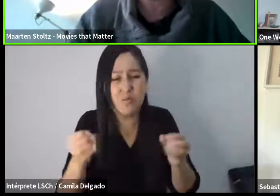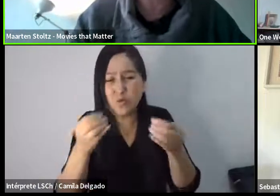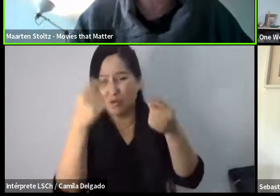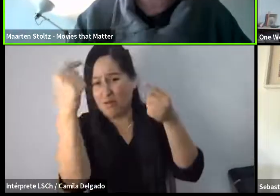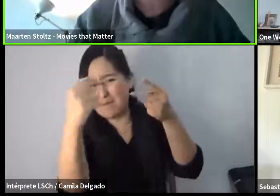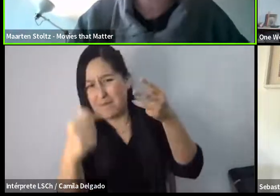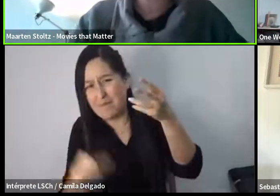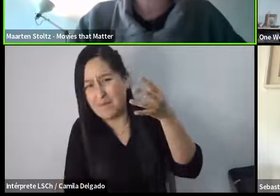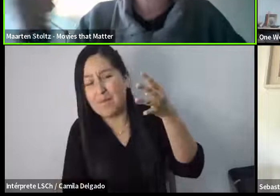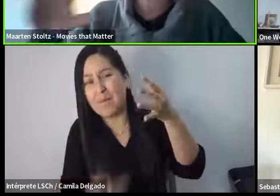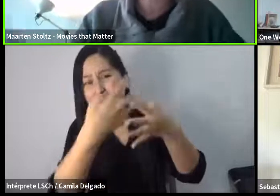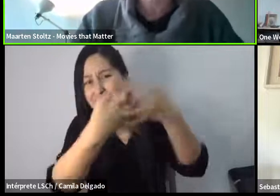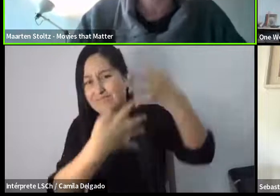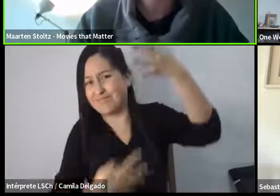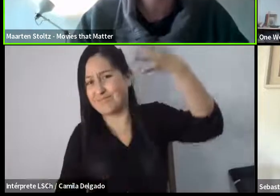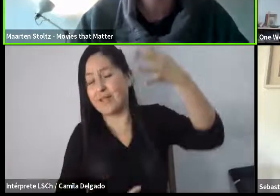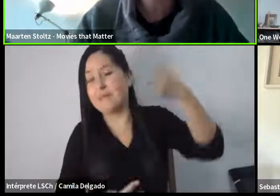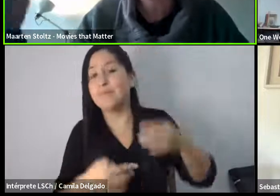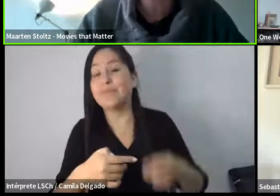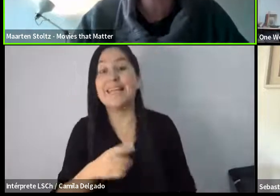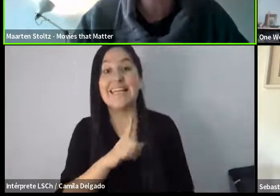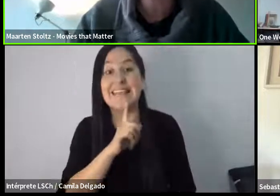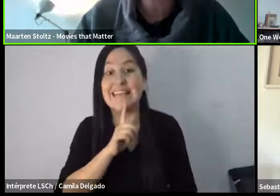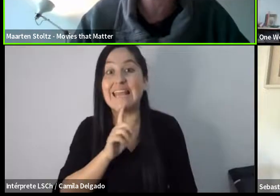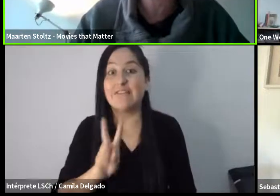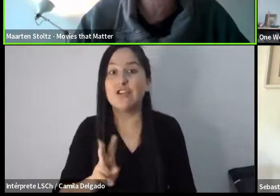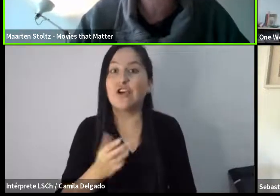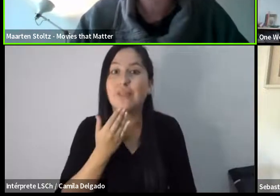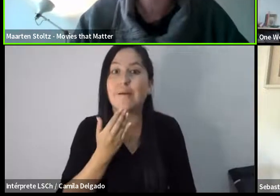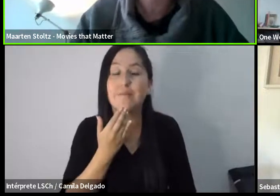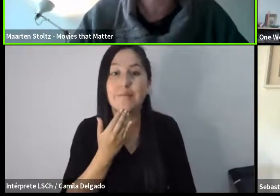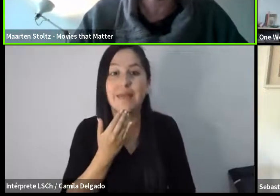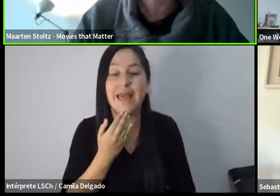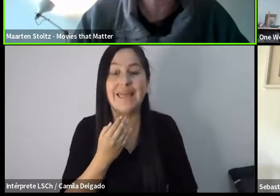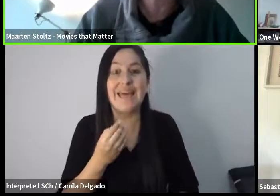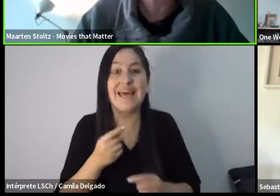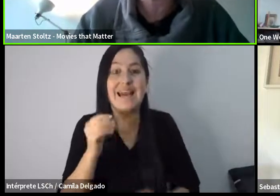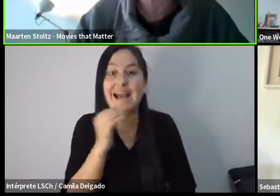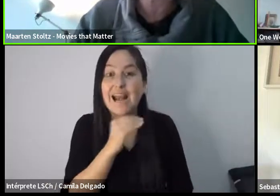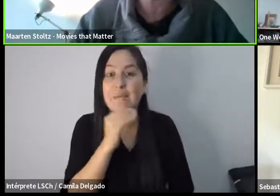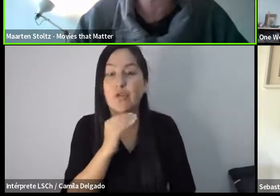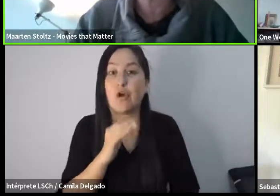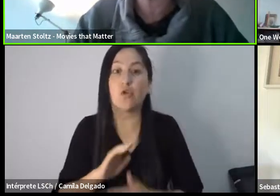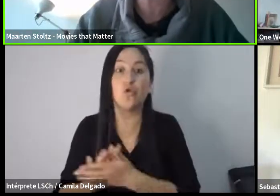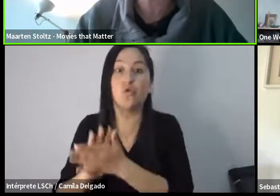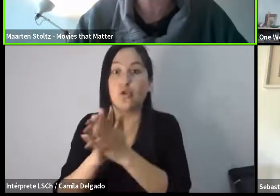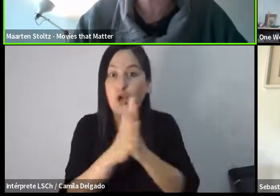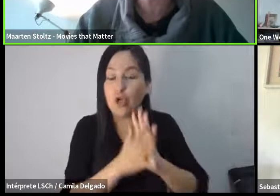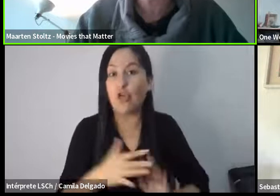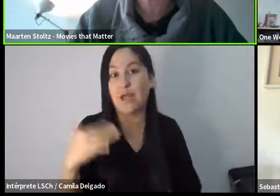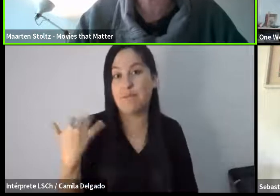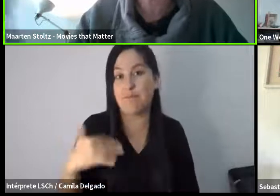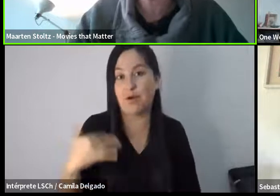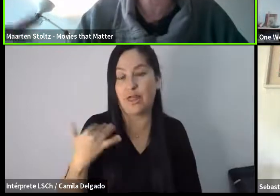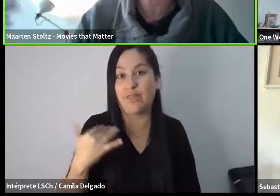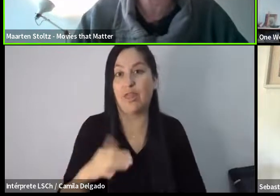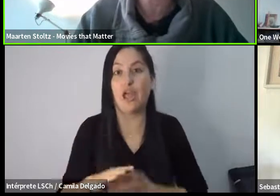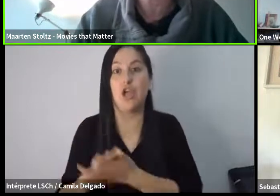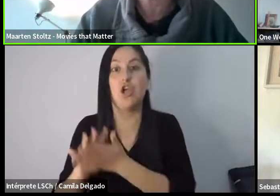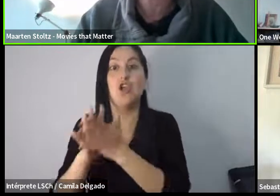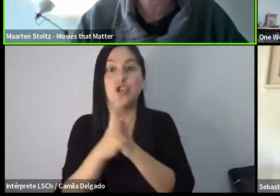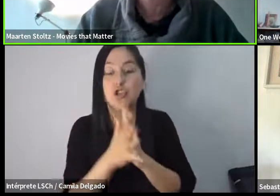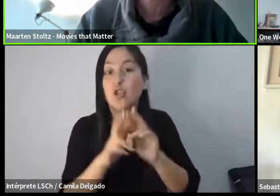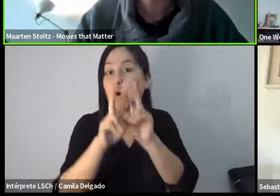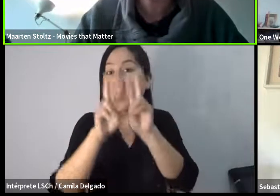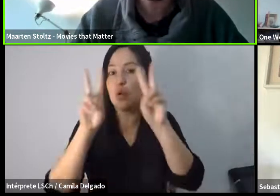you know, internet is super fast medium and they're all very important. They all have their strength, but film is actually a very slow medium. You know, film, it